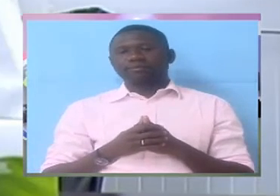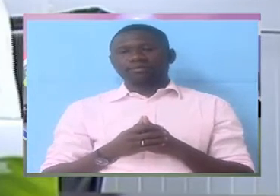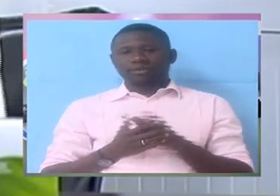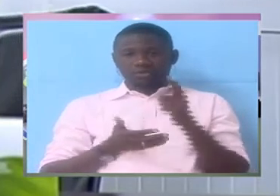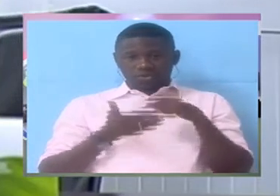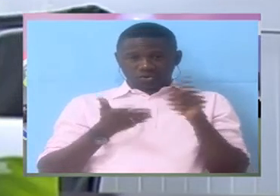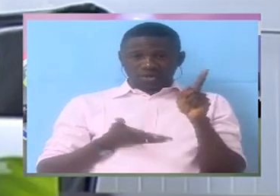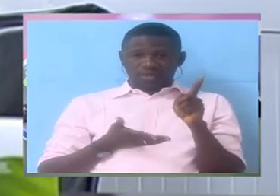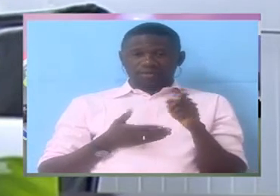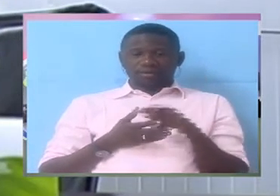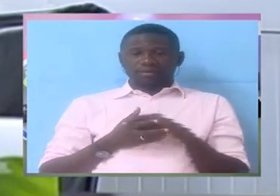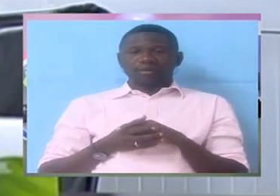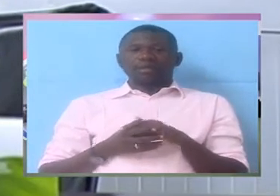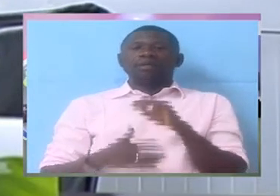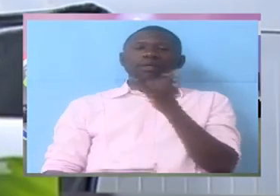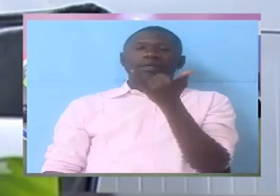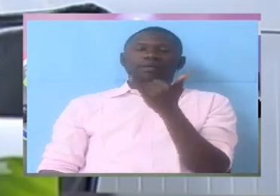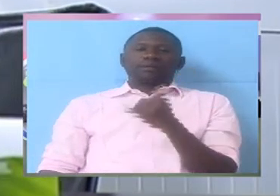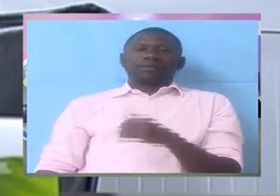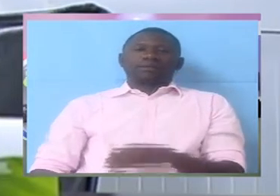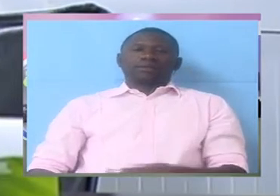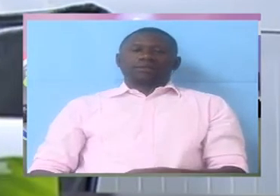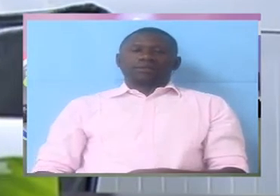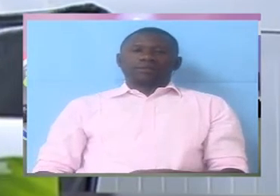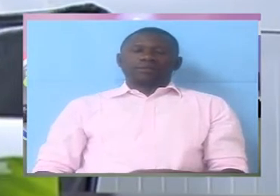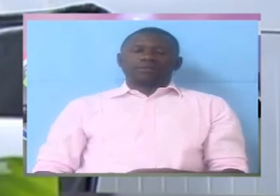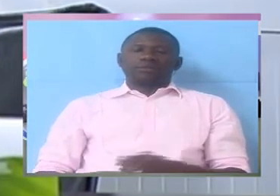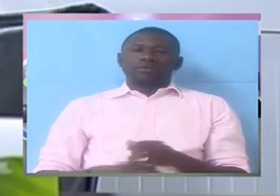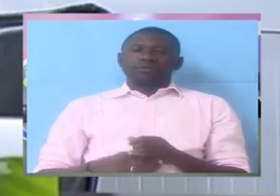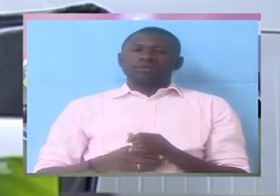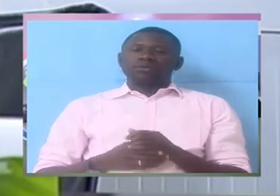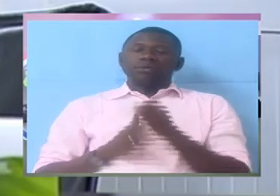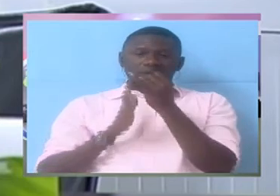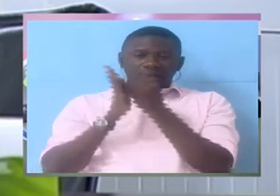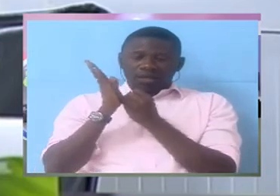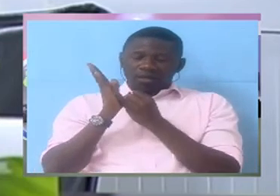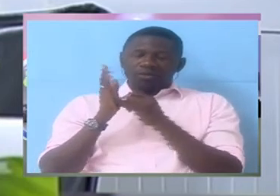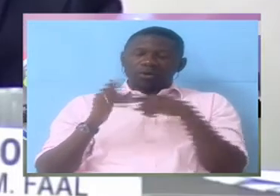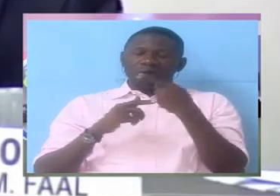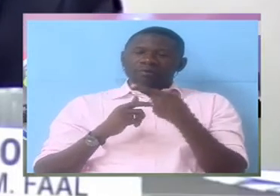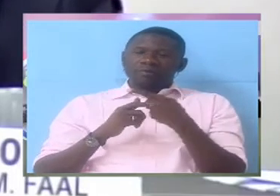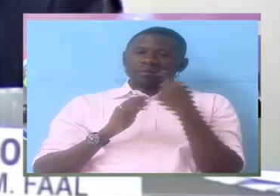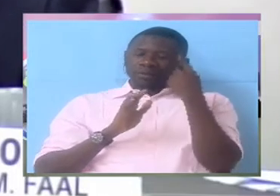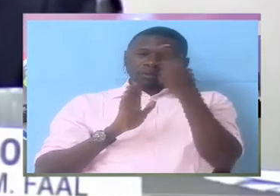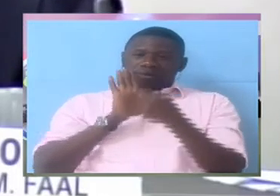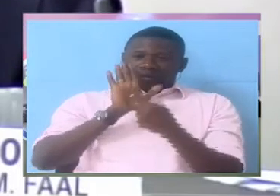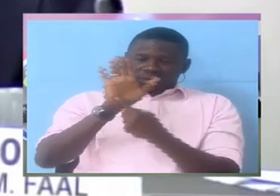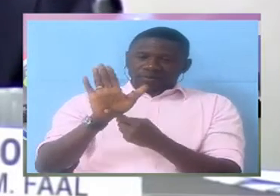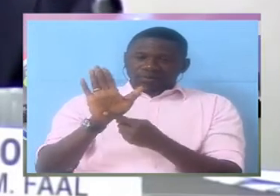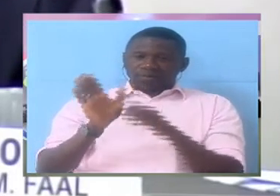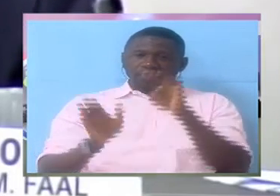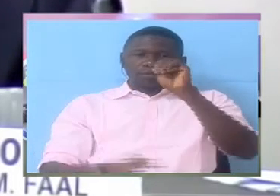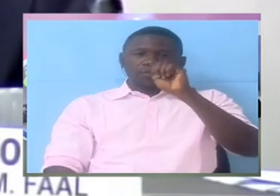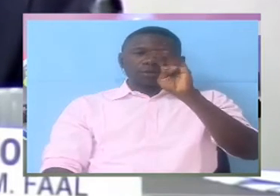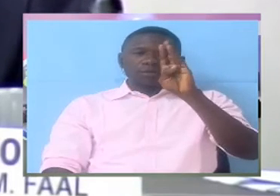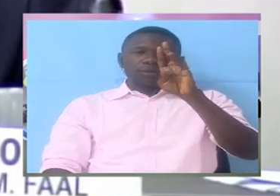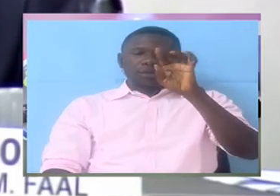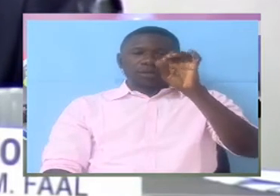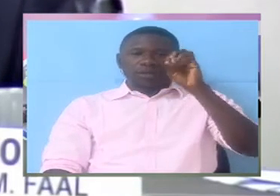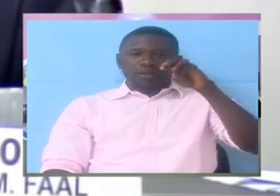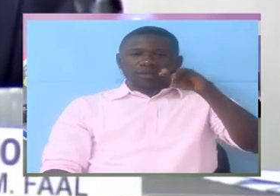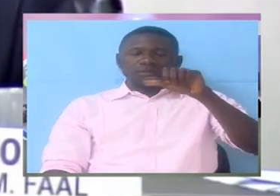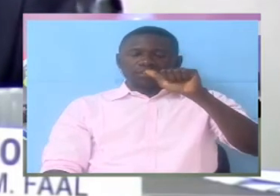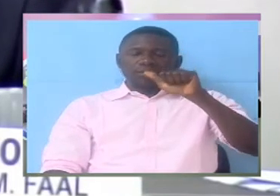Yeah. So the issue of recognizing Ibrahim Baro no longer arises.